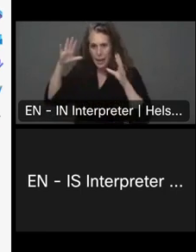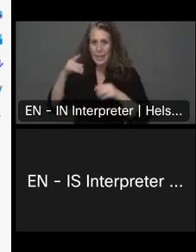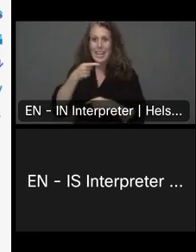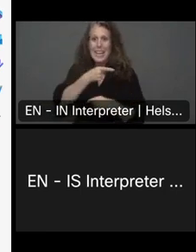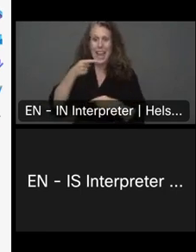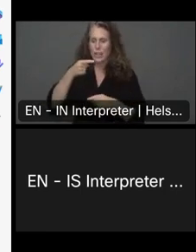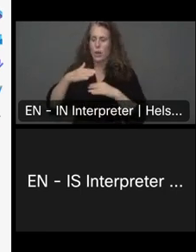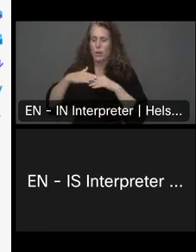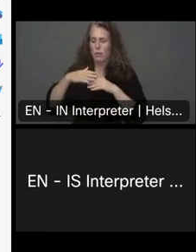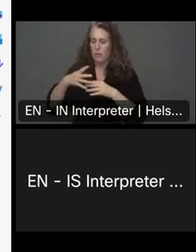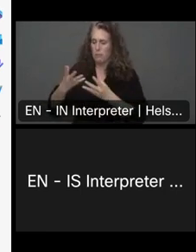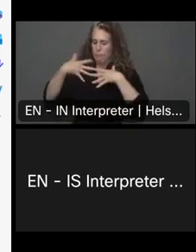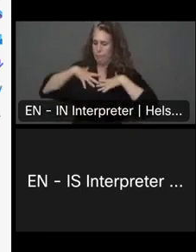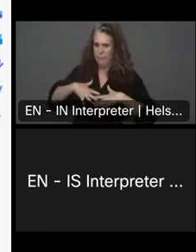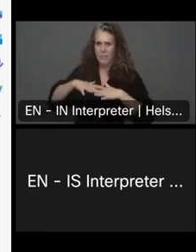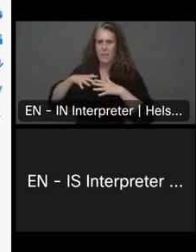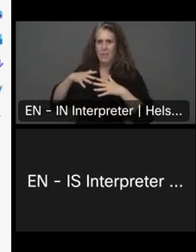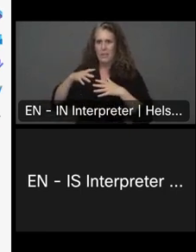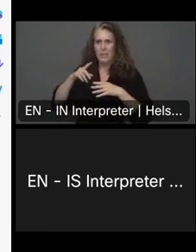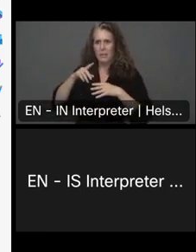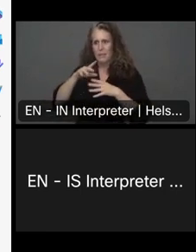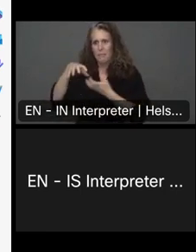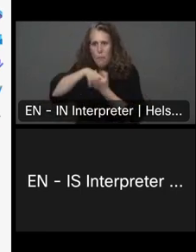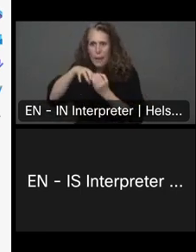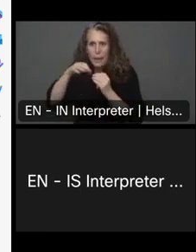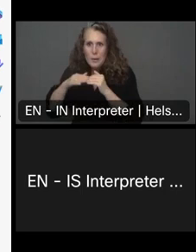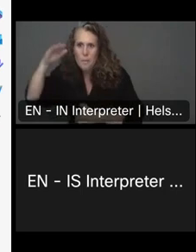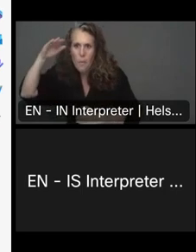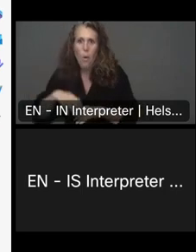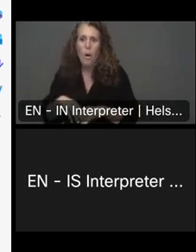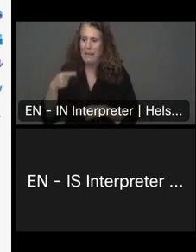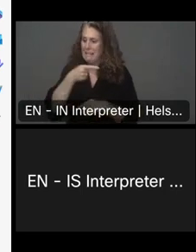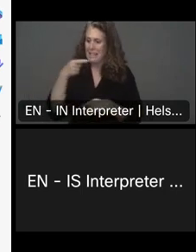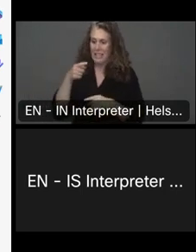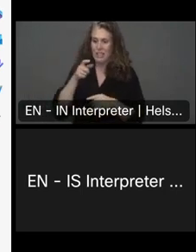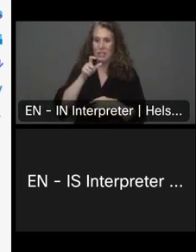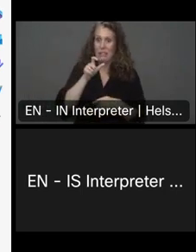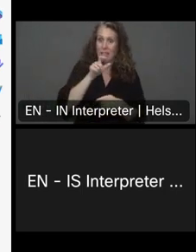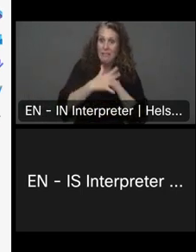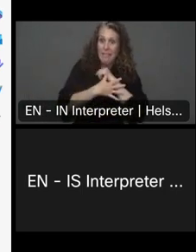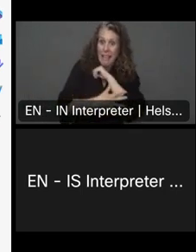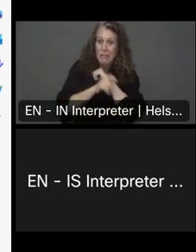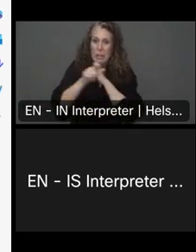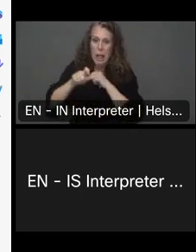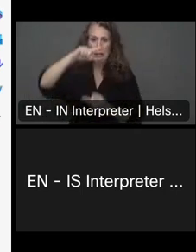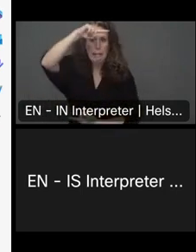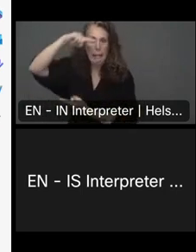process. They tend to be less lexicalized cross-linguistically.